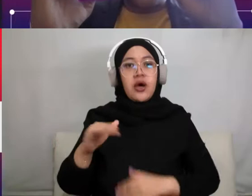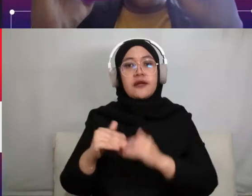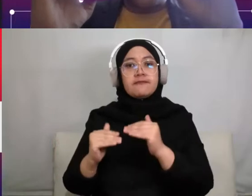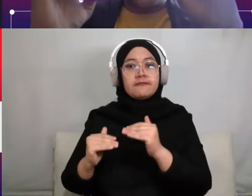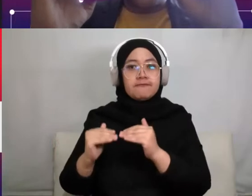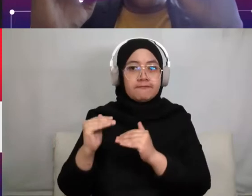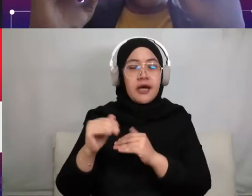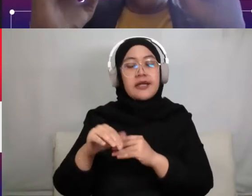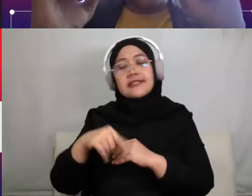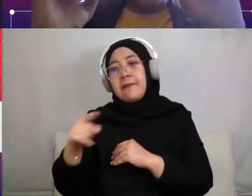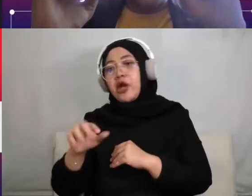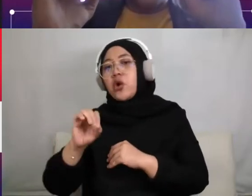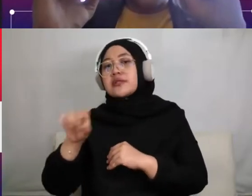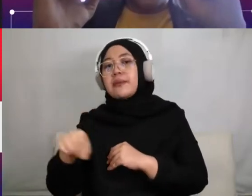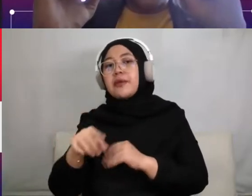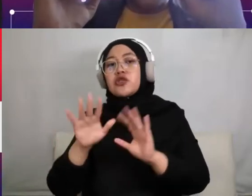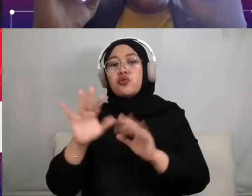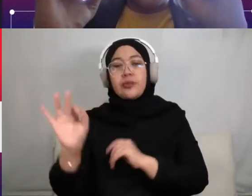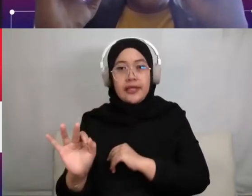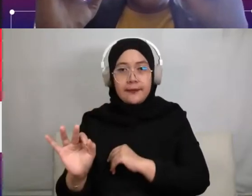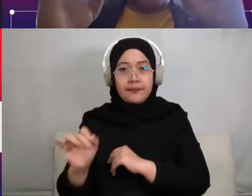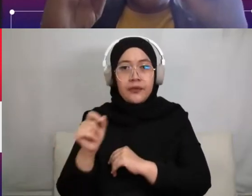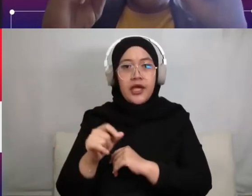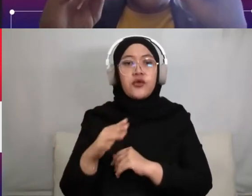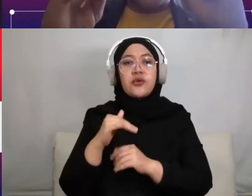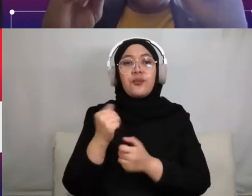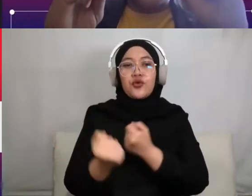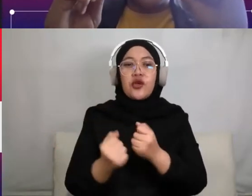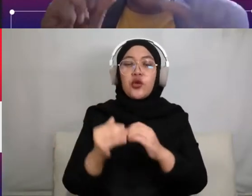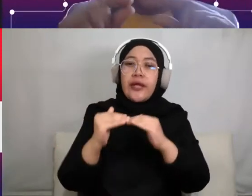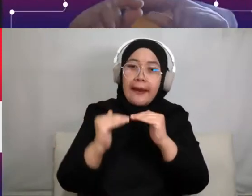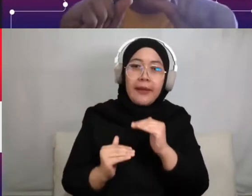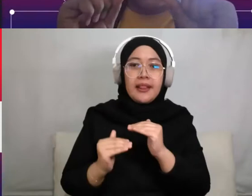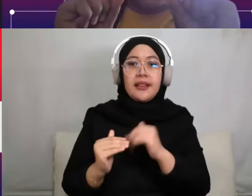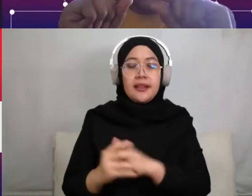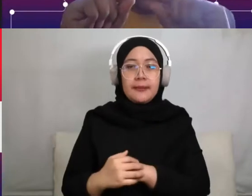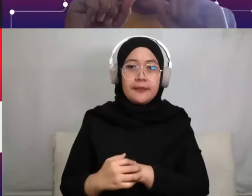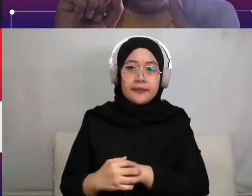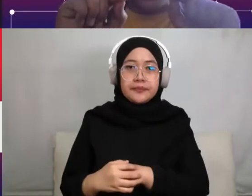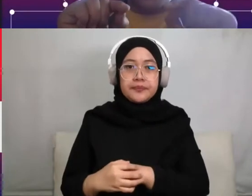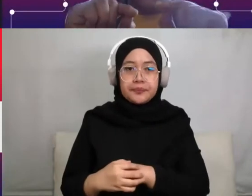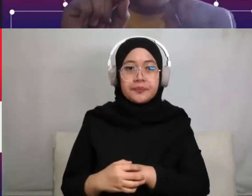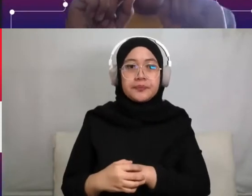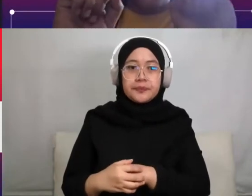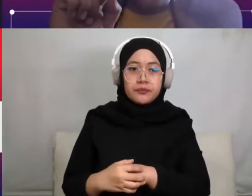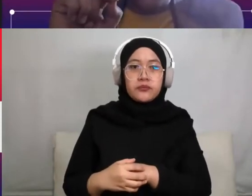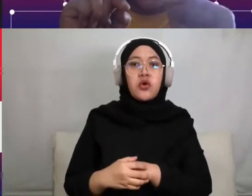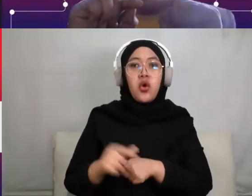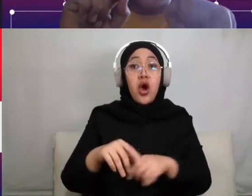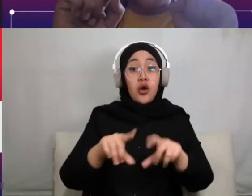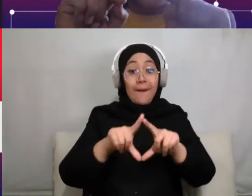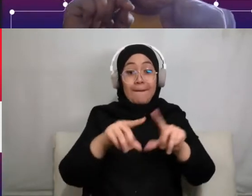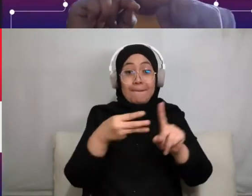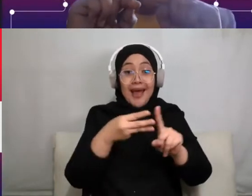where you are going to save, right? The more battery capacity, the area of